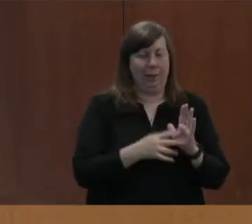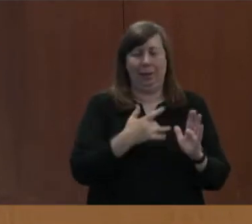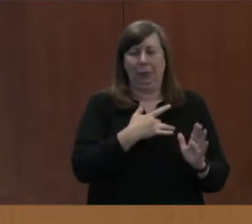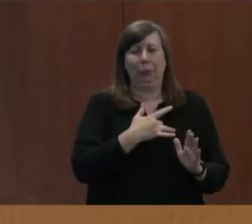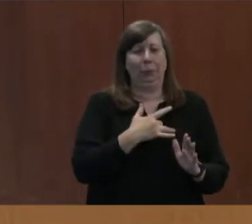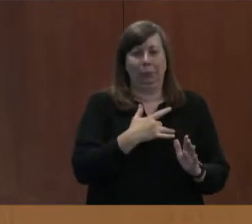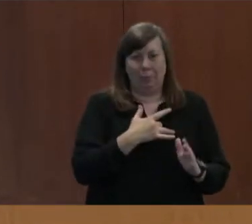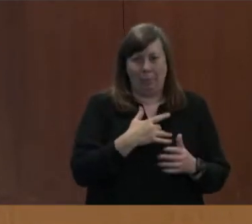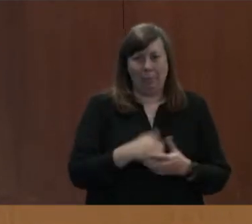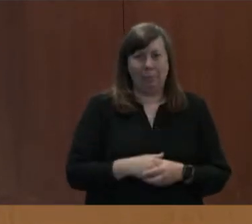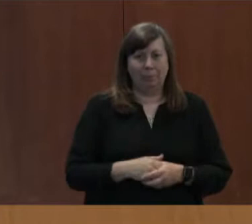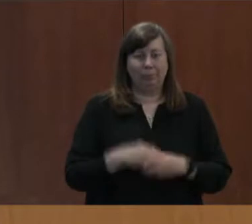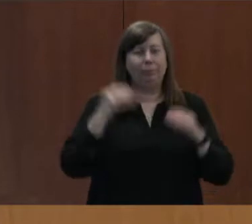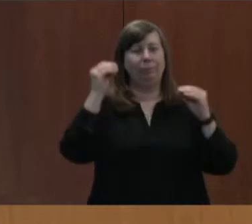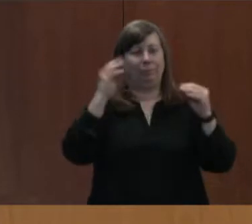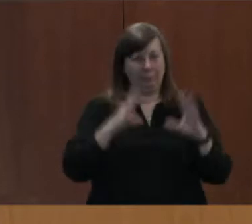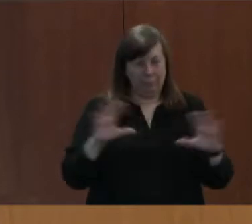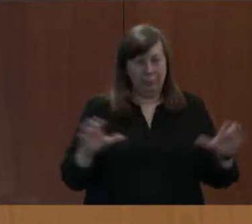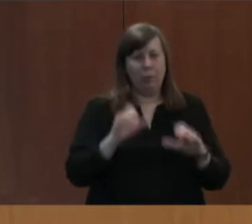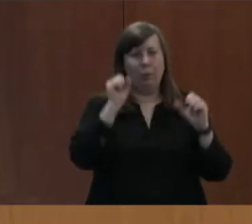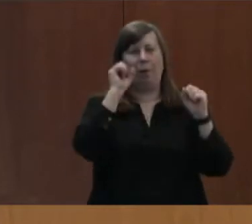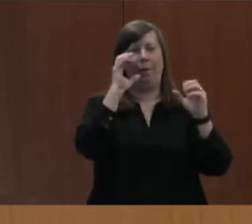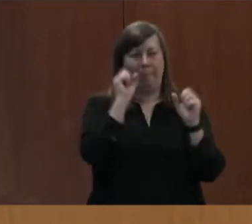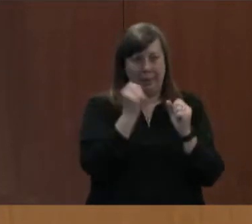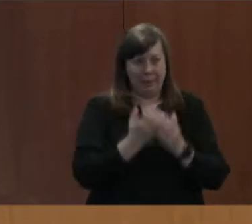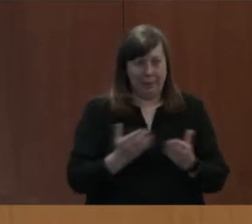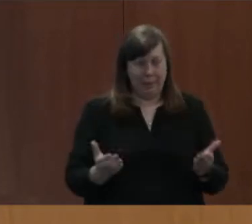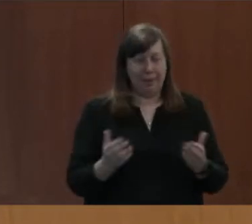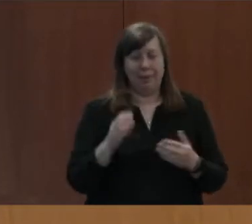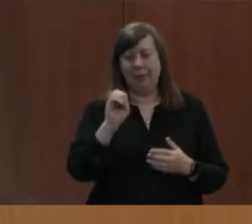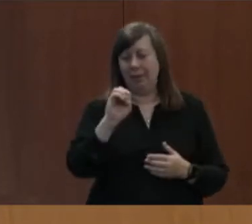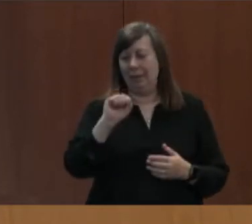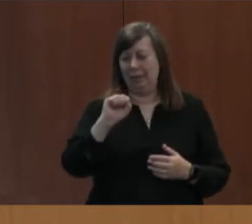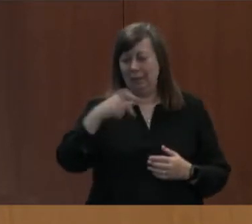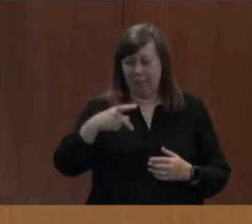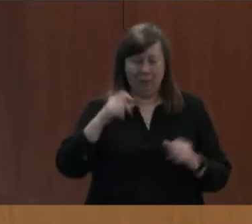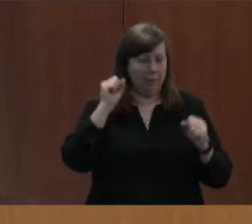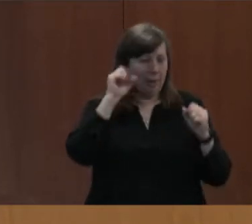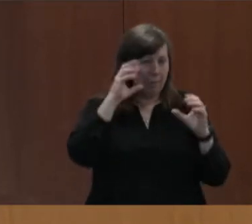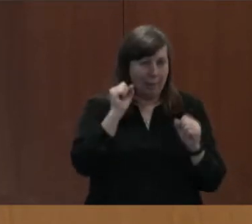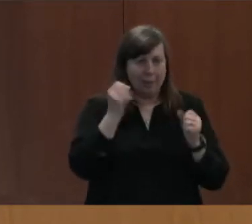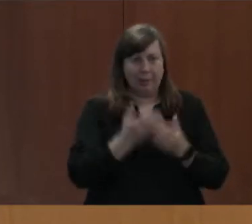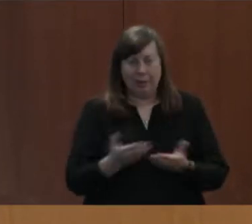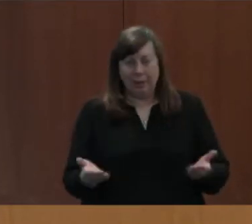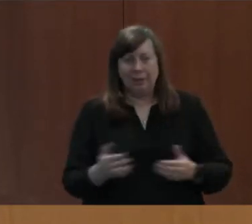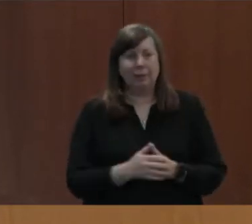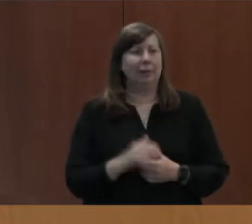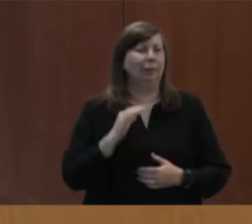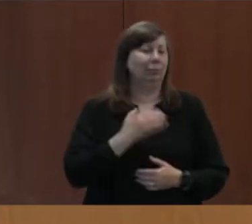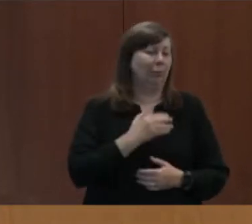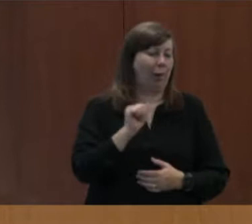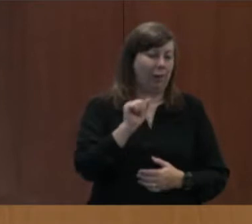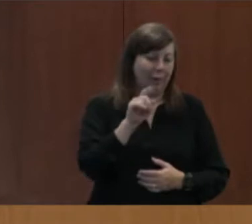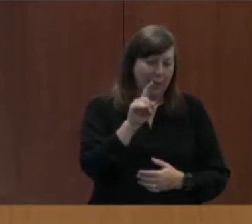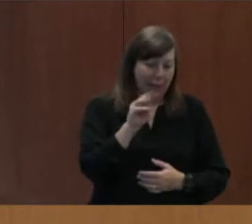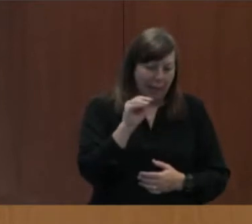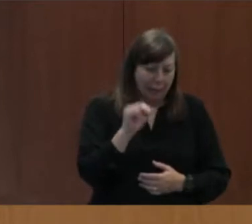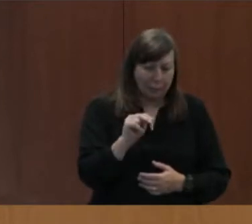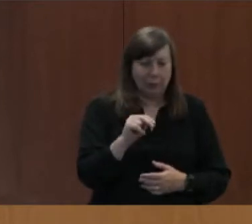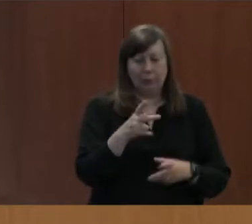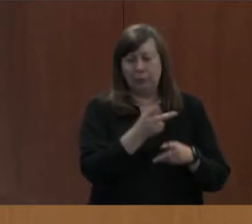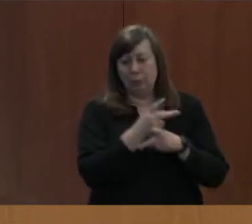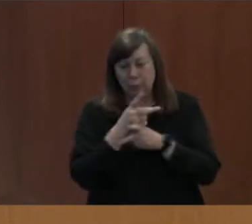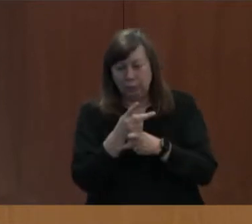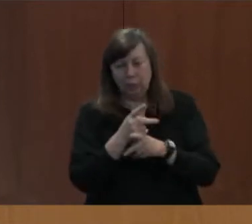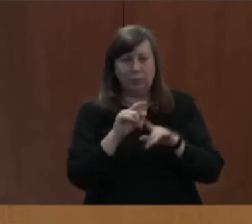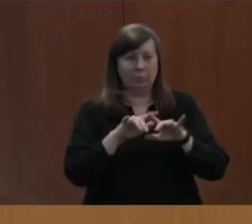heart. Teachers do amazing things, our ESPs do amazing things, our administrators and supervisors